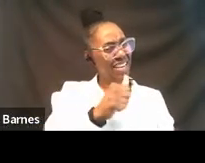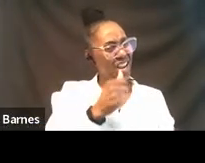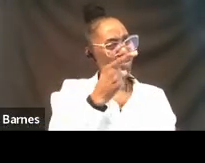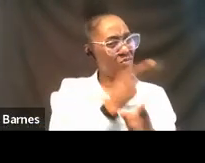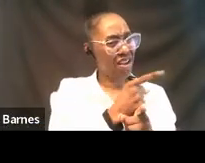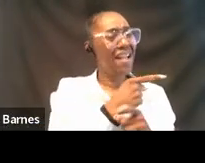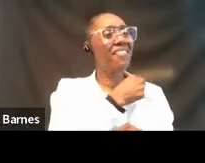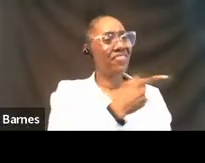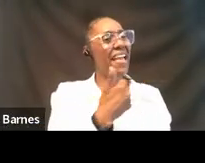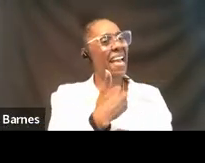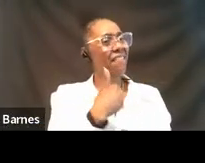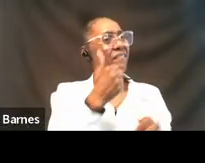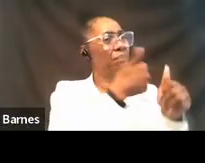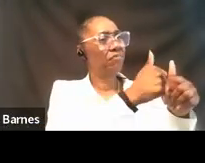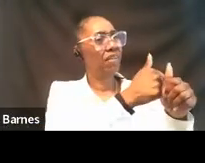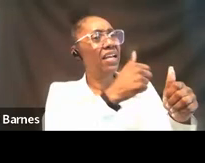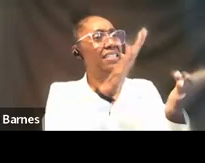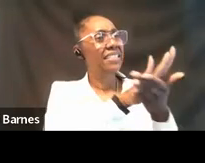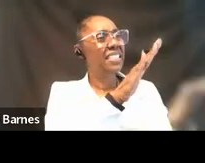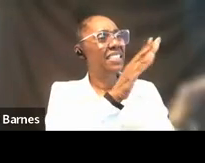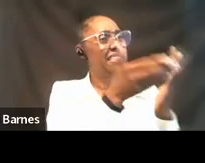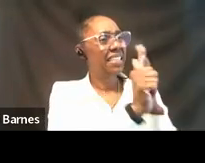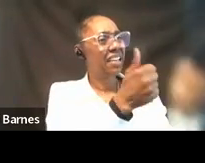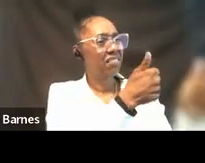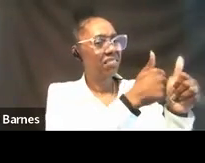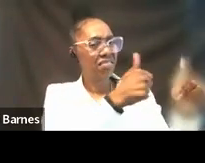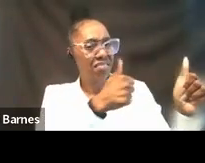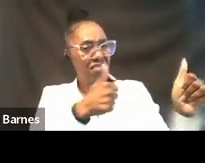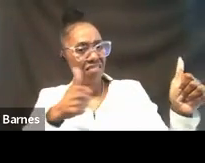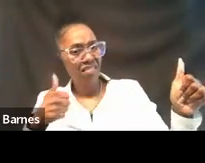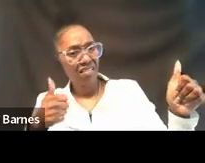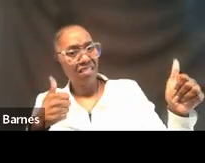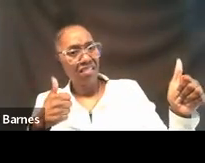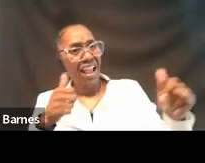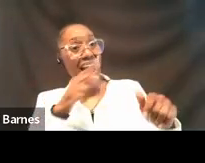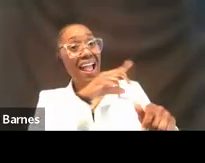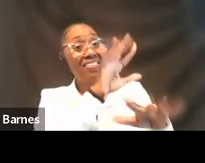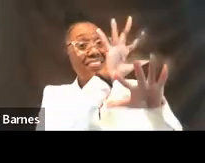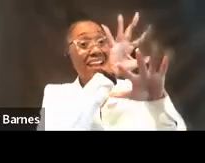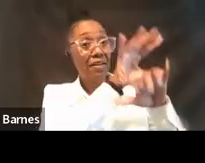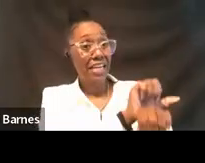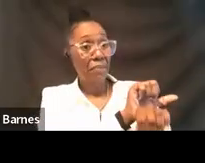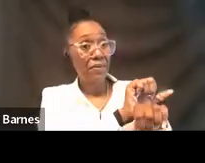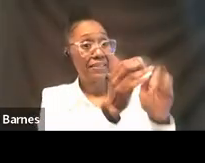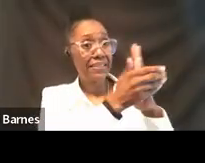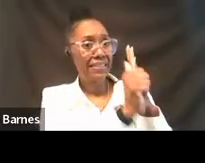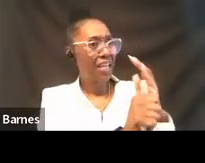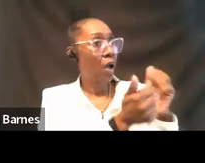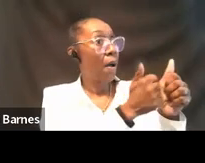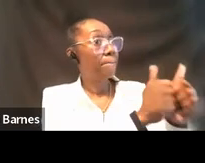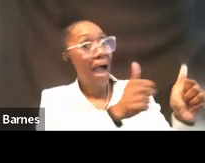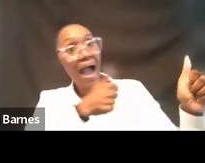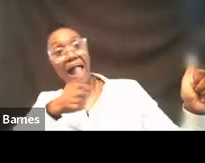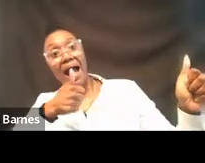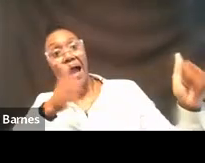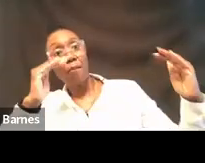skills that were lagging, but their social and adaptability skills were lagging even more. We couldn't quite figure out,